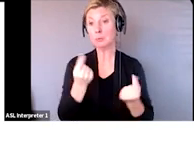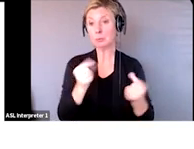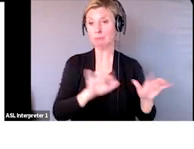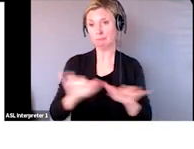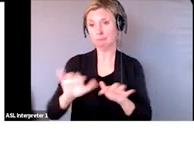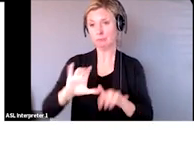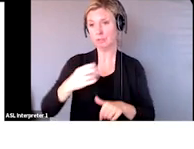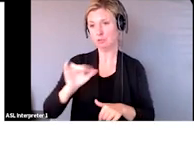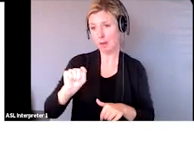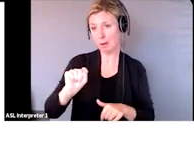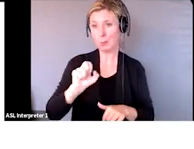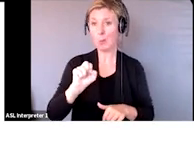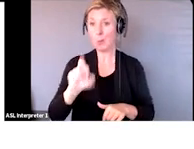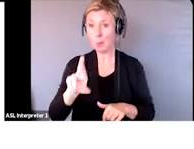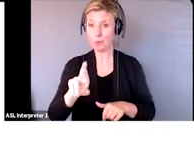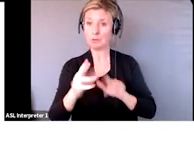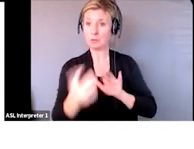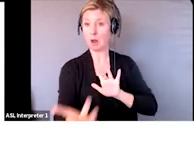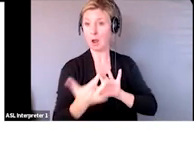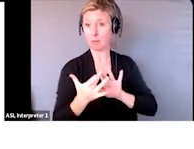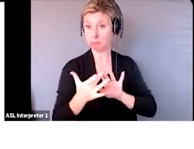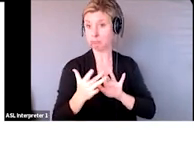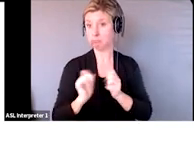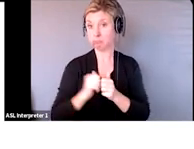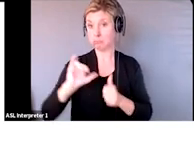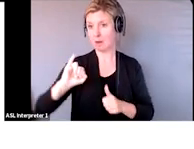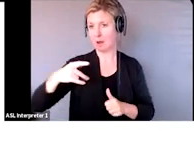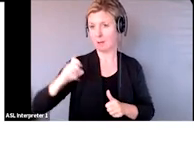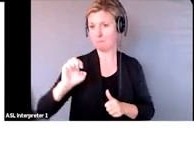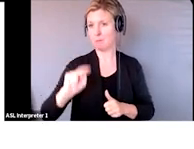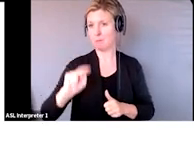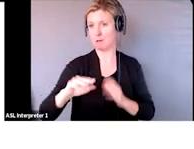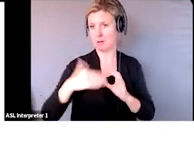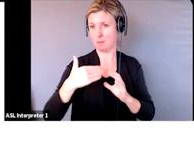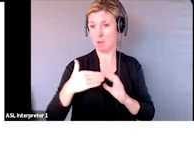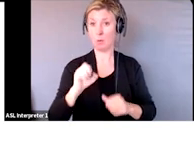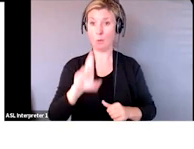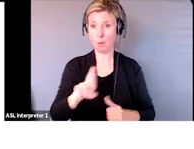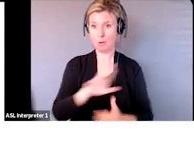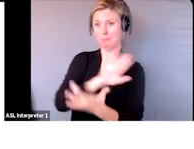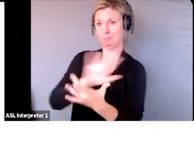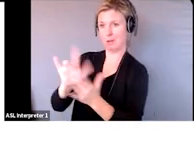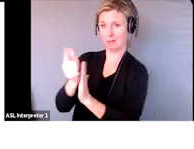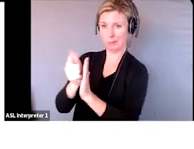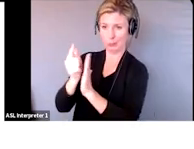at IPON, or again, talk to an independent legal advisor who can help you.